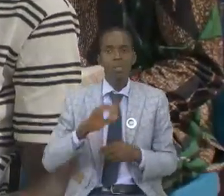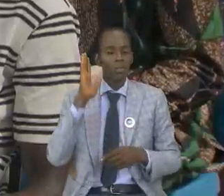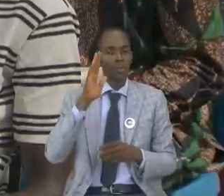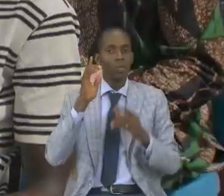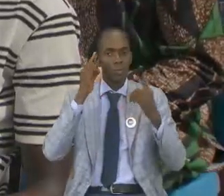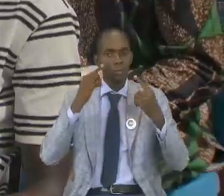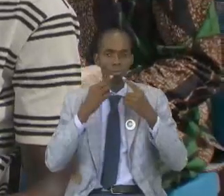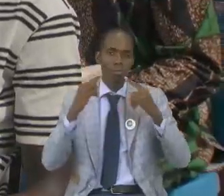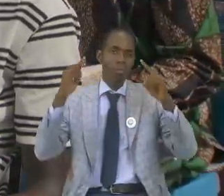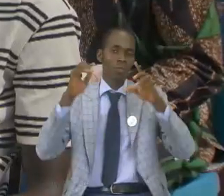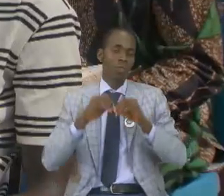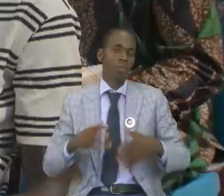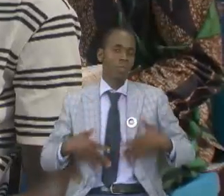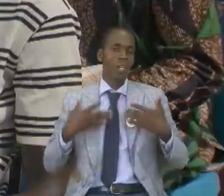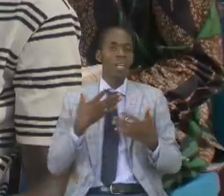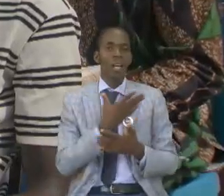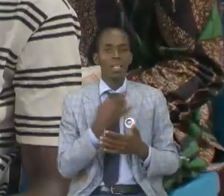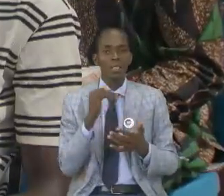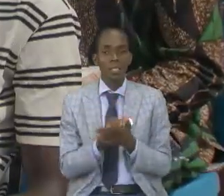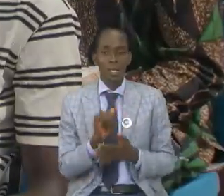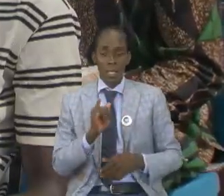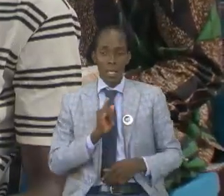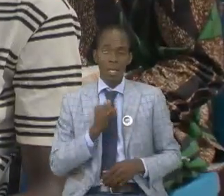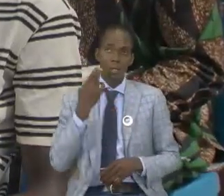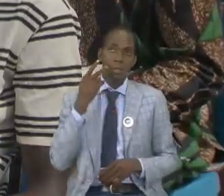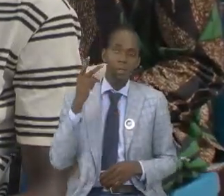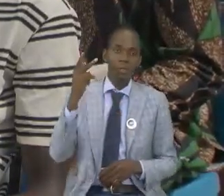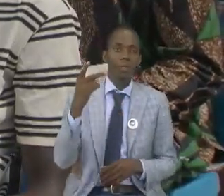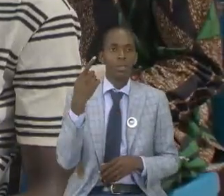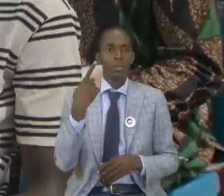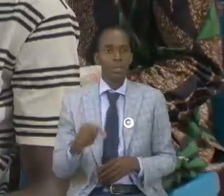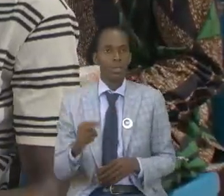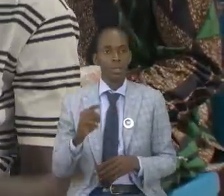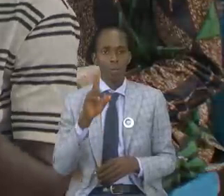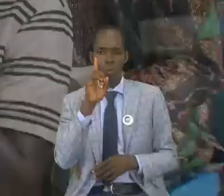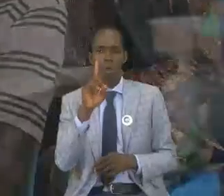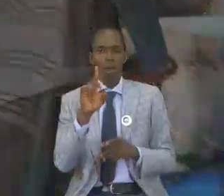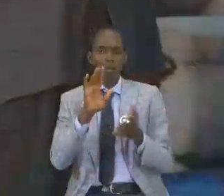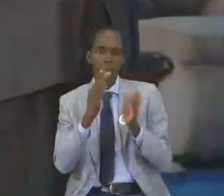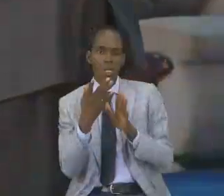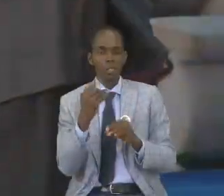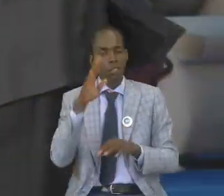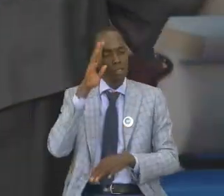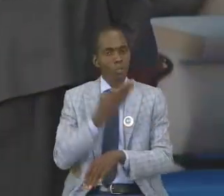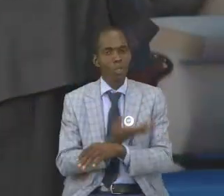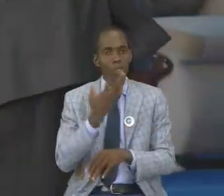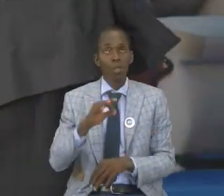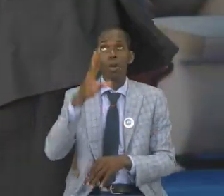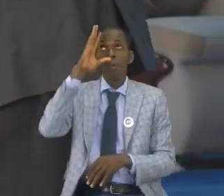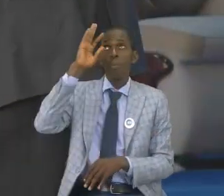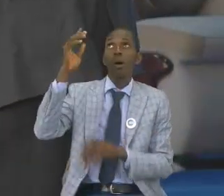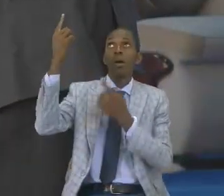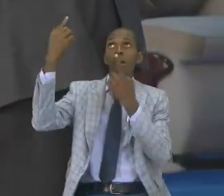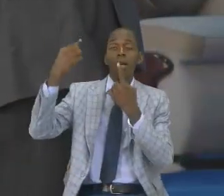said, I saw and behold one like the Son of Man came with the clouds of heaven